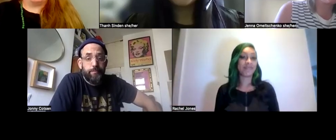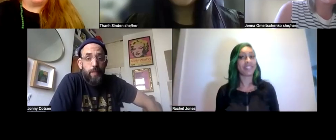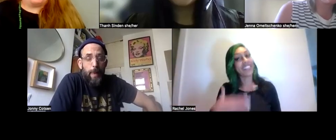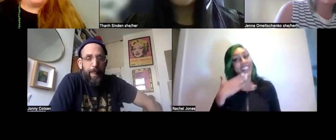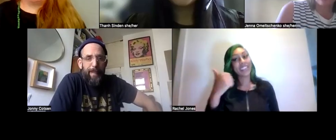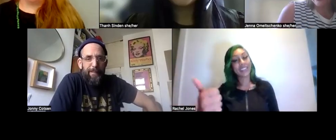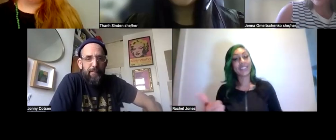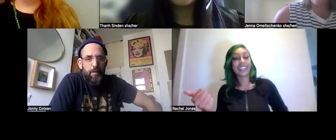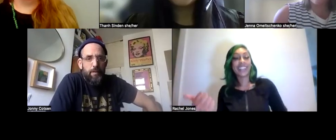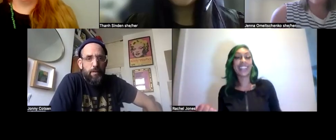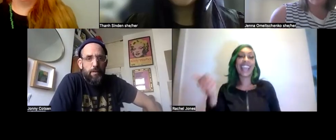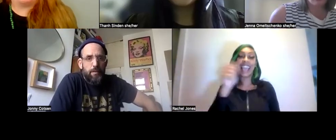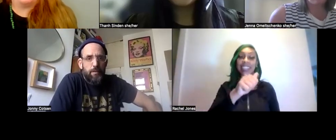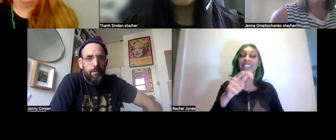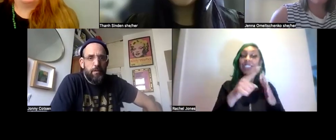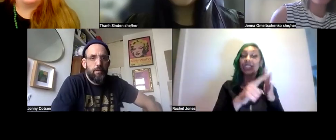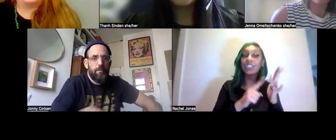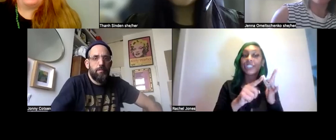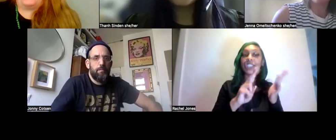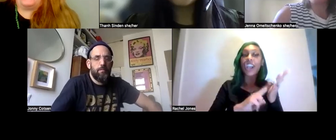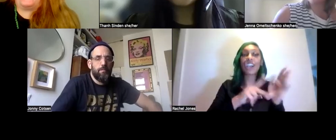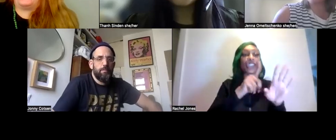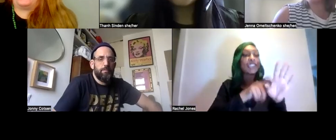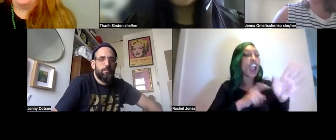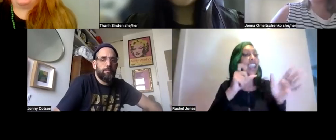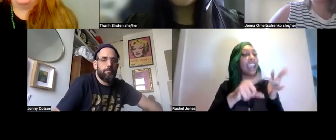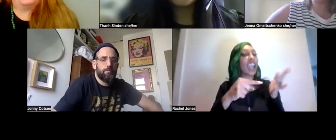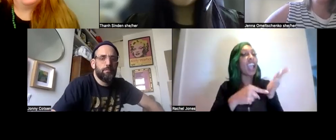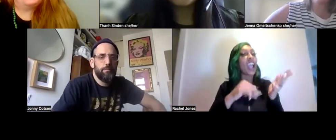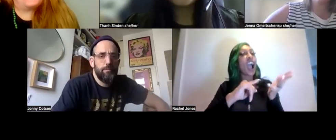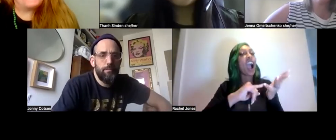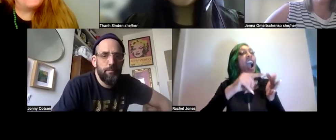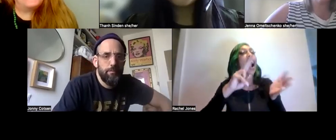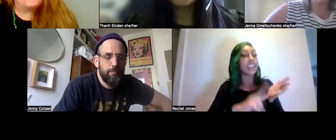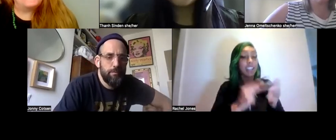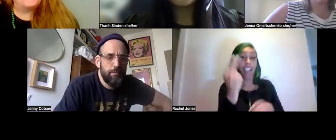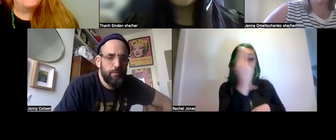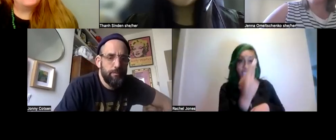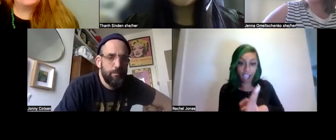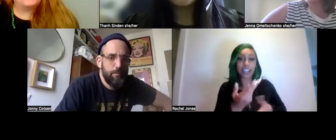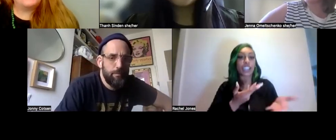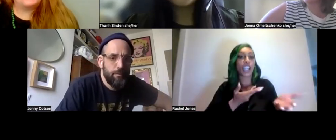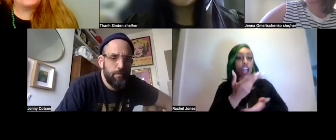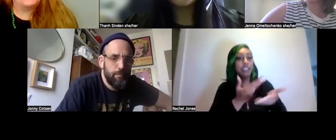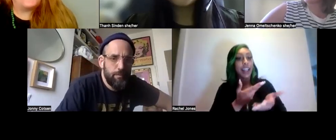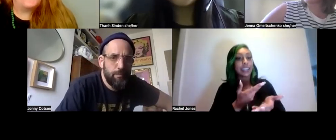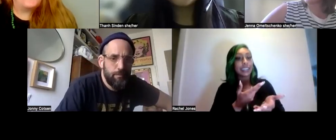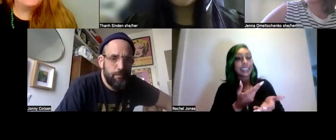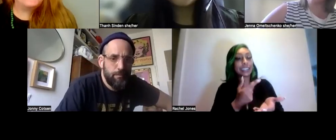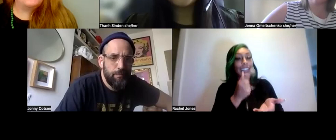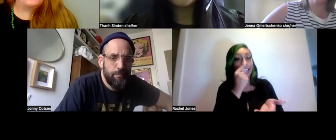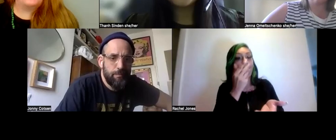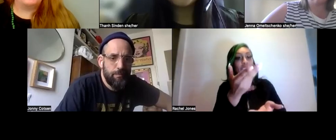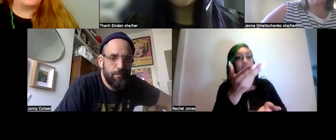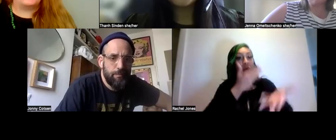Thank you. And we are also joined by Jonny Cotsen, who is an artist and consultant. Jonny, if you could just give an